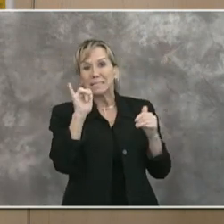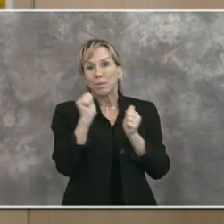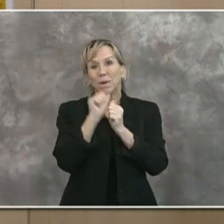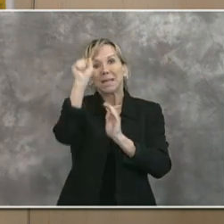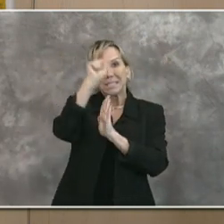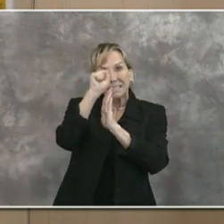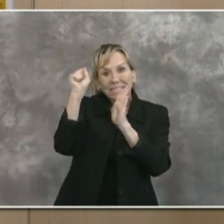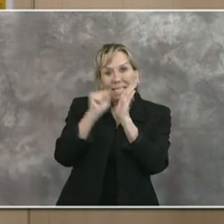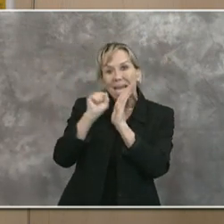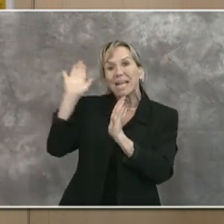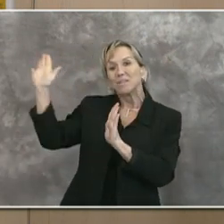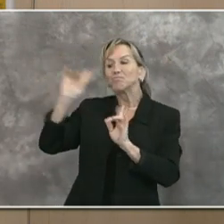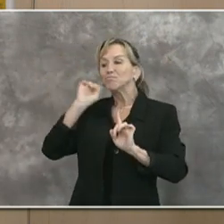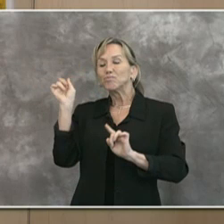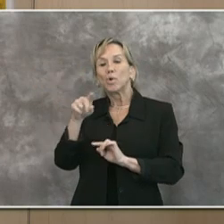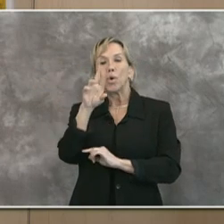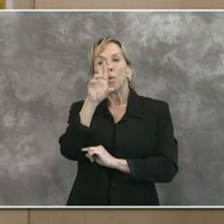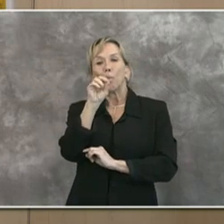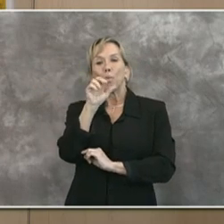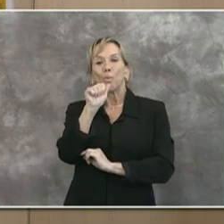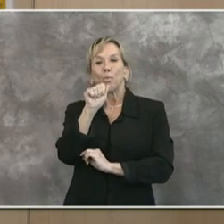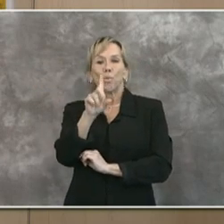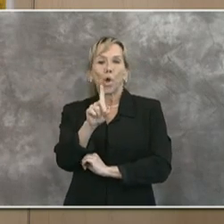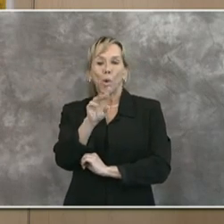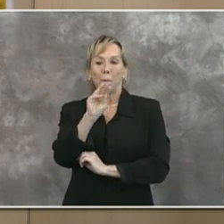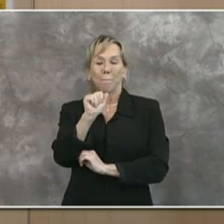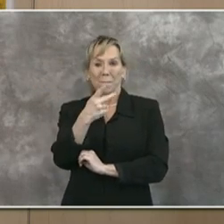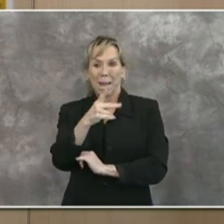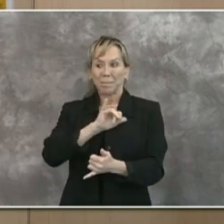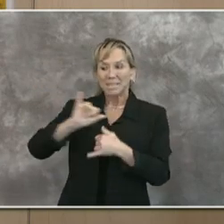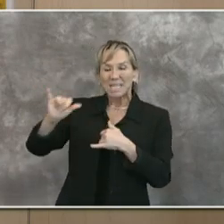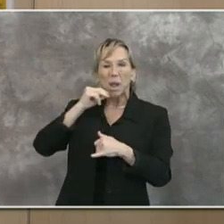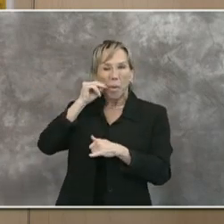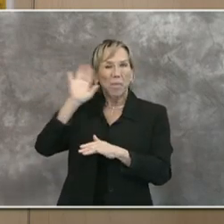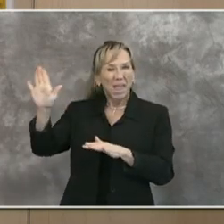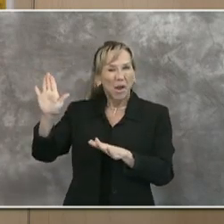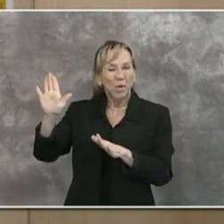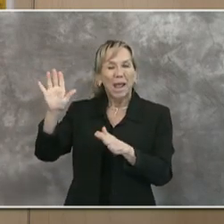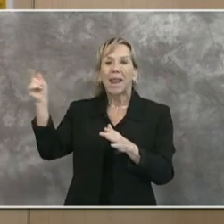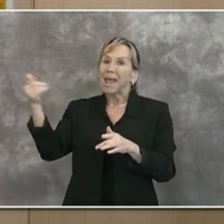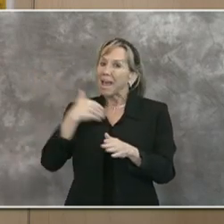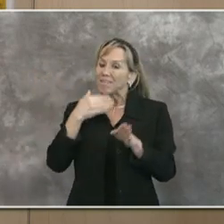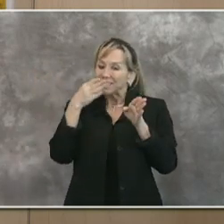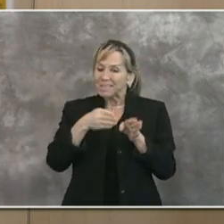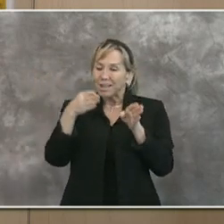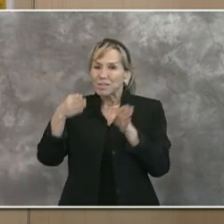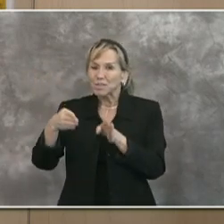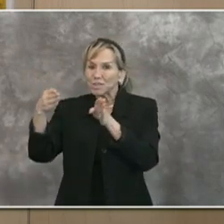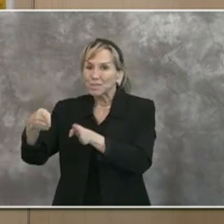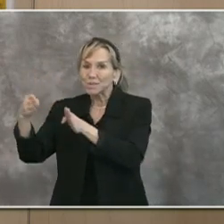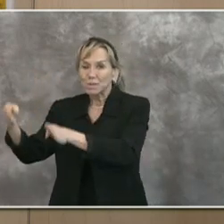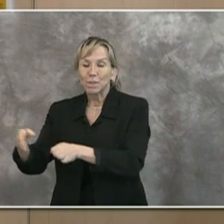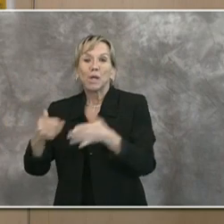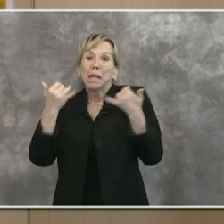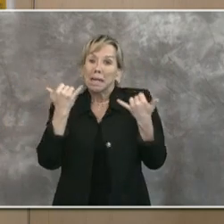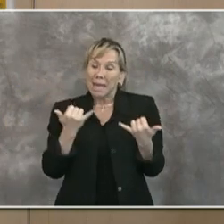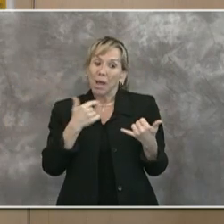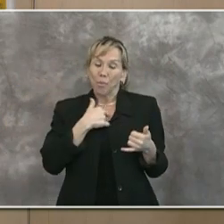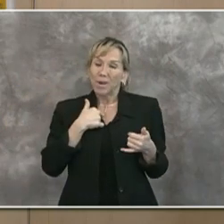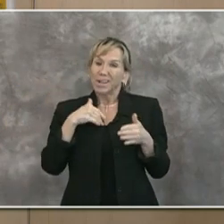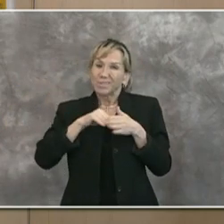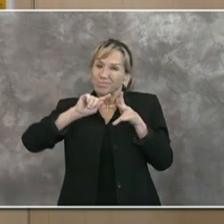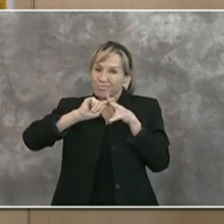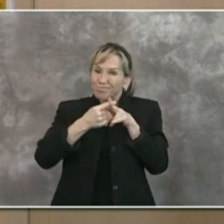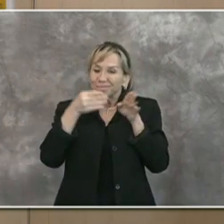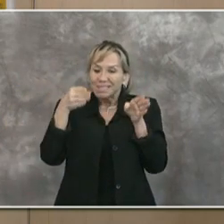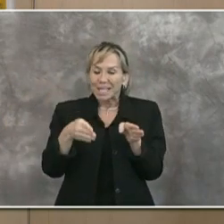state's roadmap to modify the stay-at-home order, which includes stages. So currently, we are in stage 1,